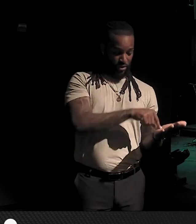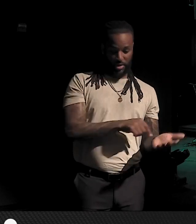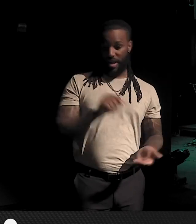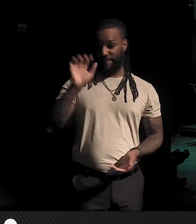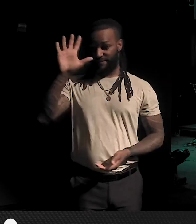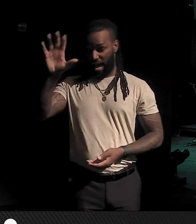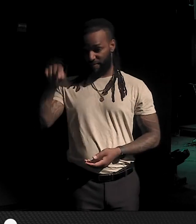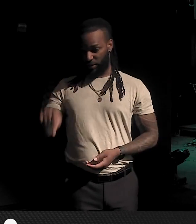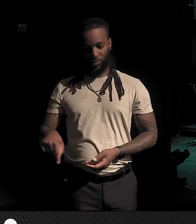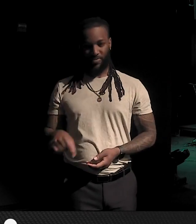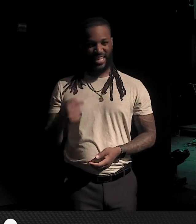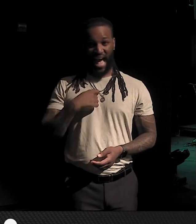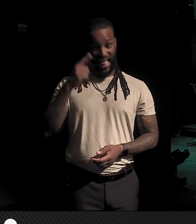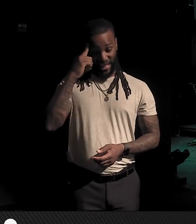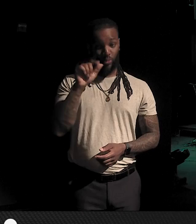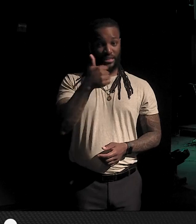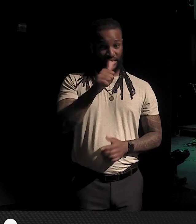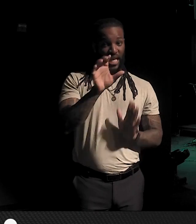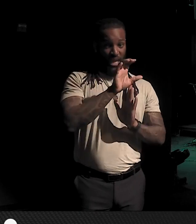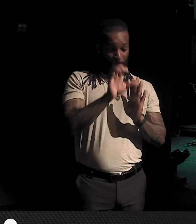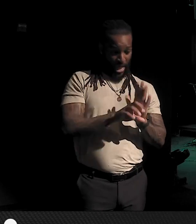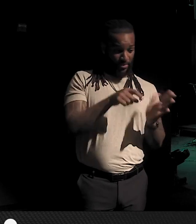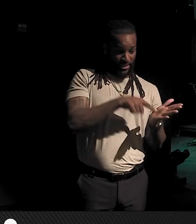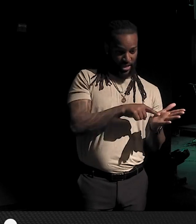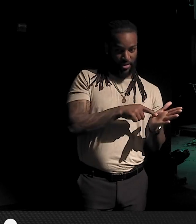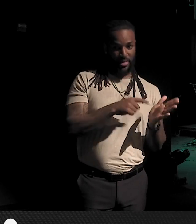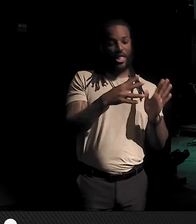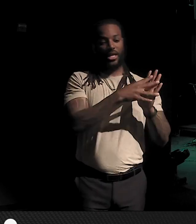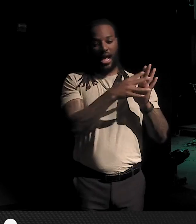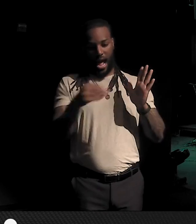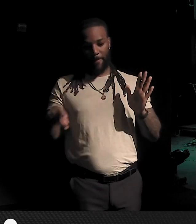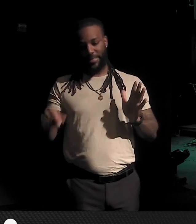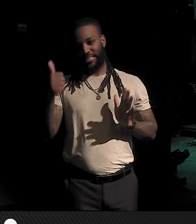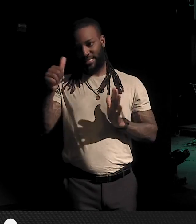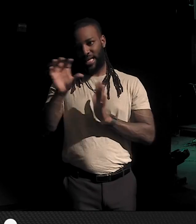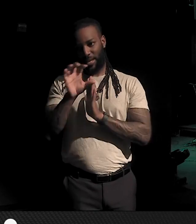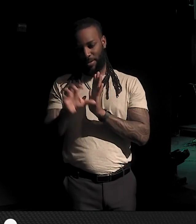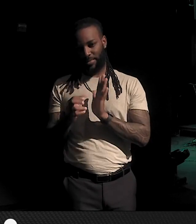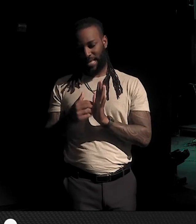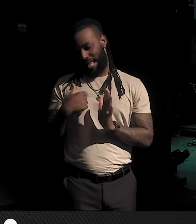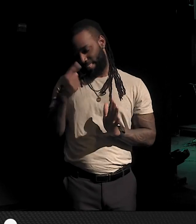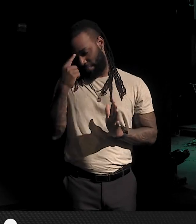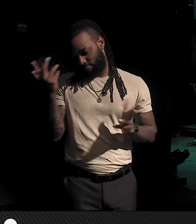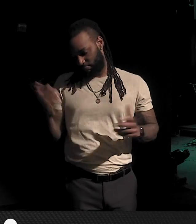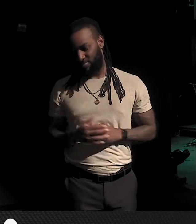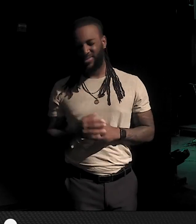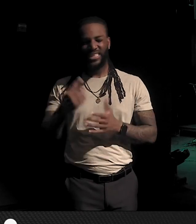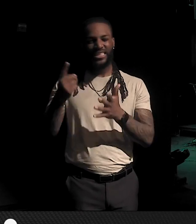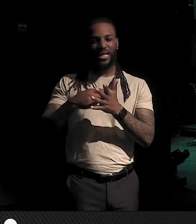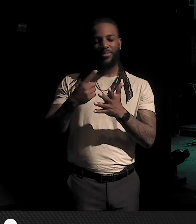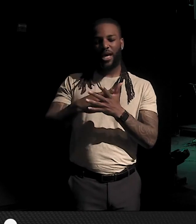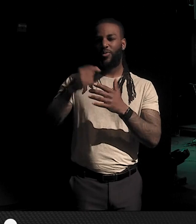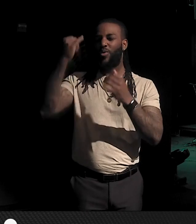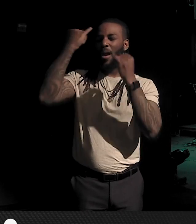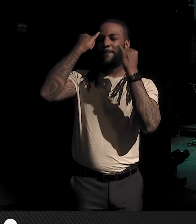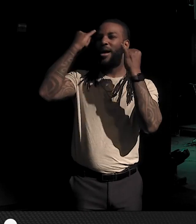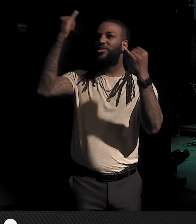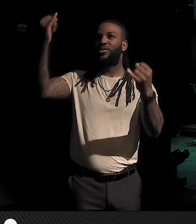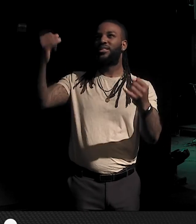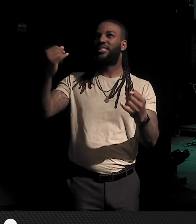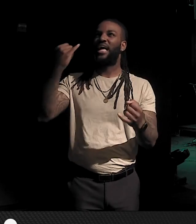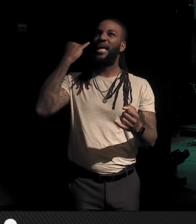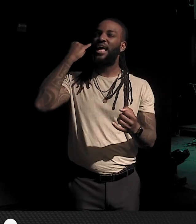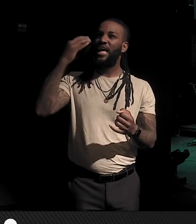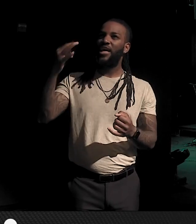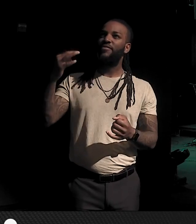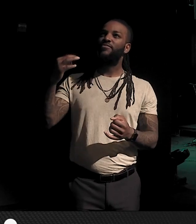it. And if we read those 10 commandments, sometimes we use those things or we imagine those things as if they're a ruler to